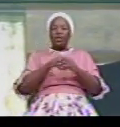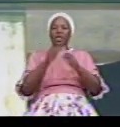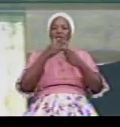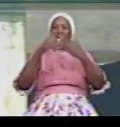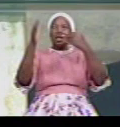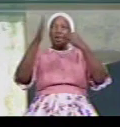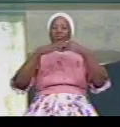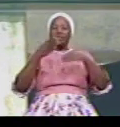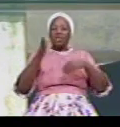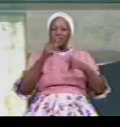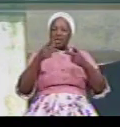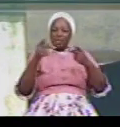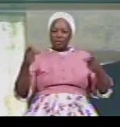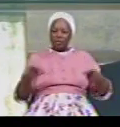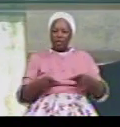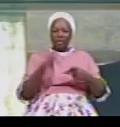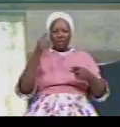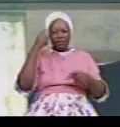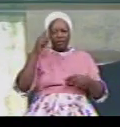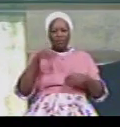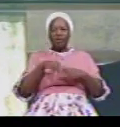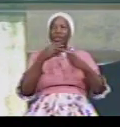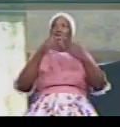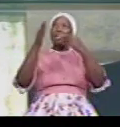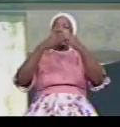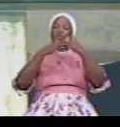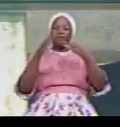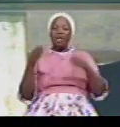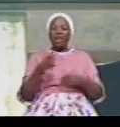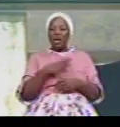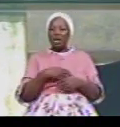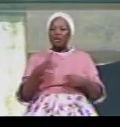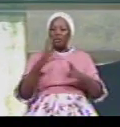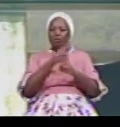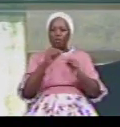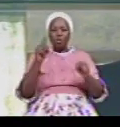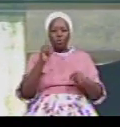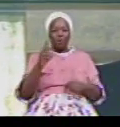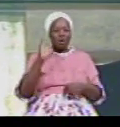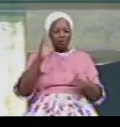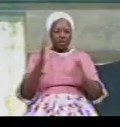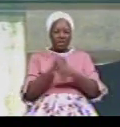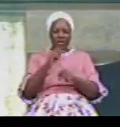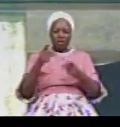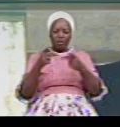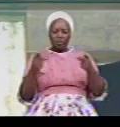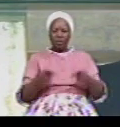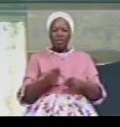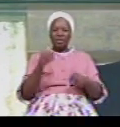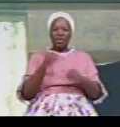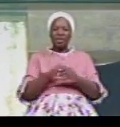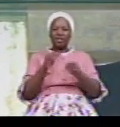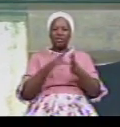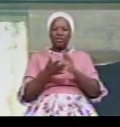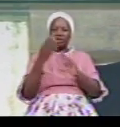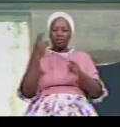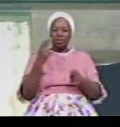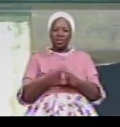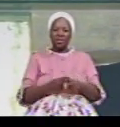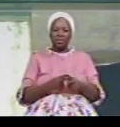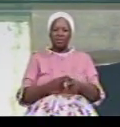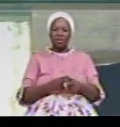for you in paradise, and nobody will take your place. In